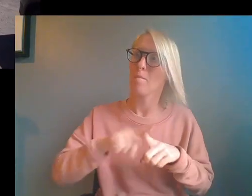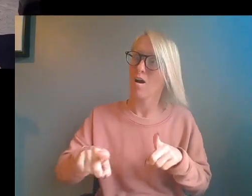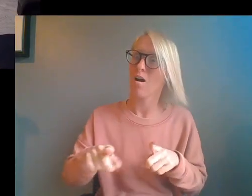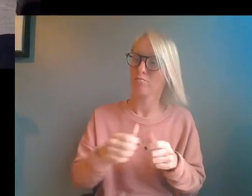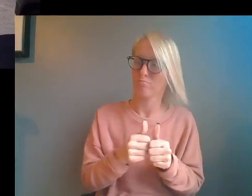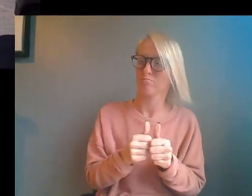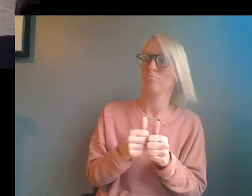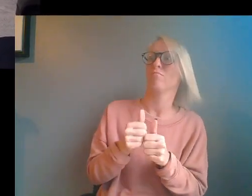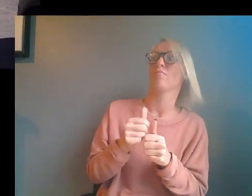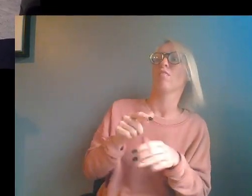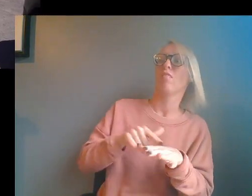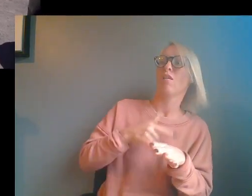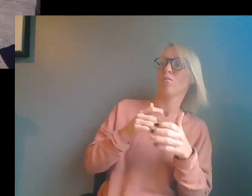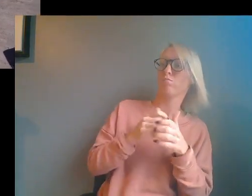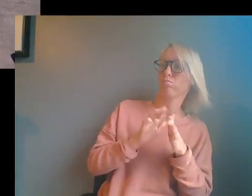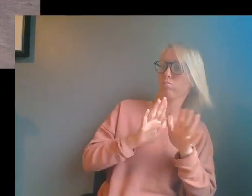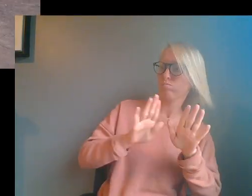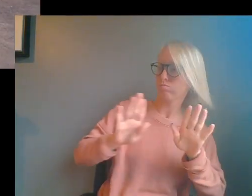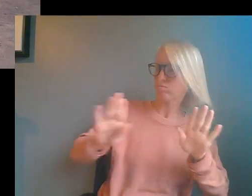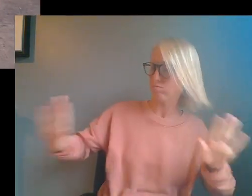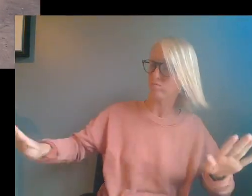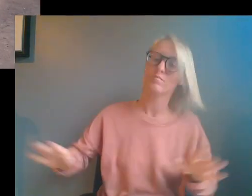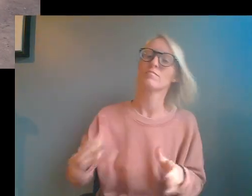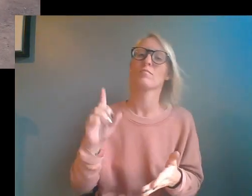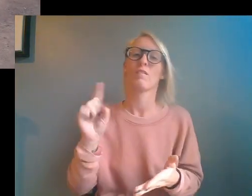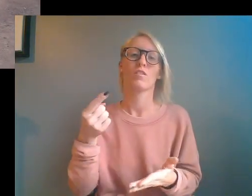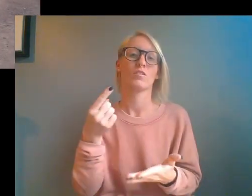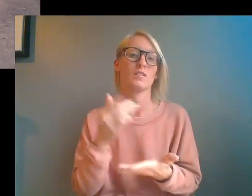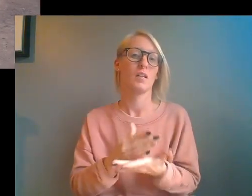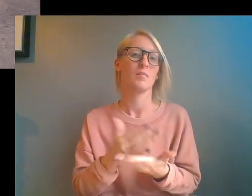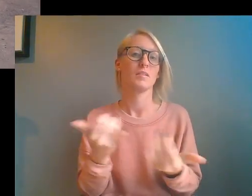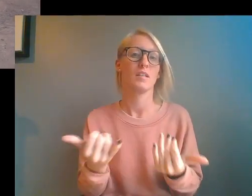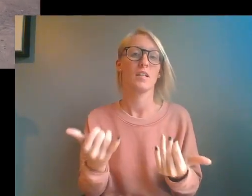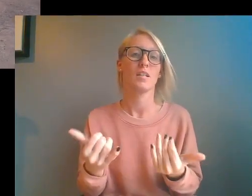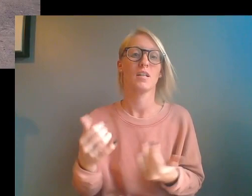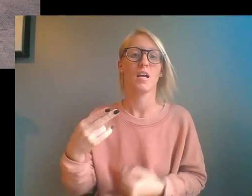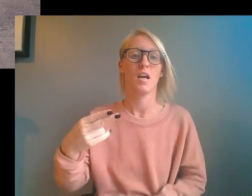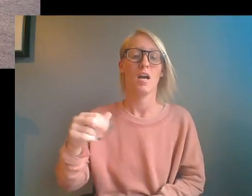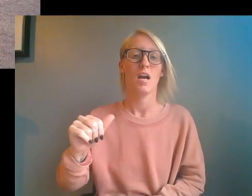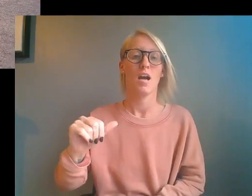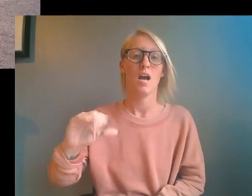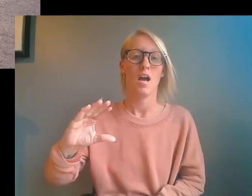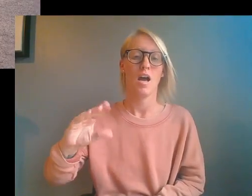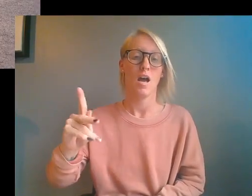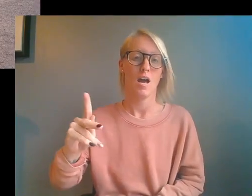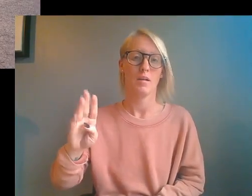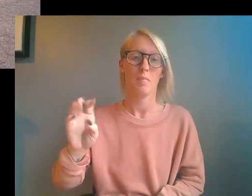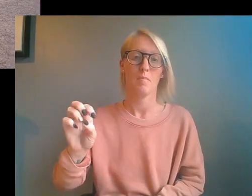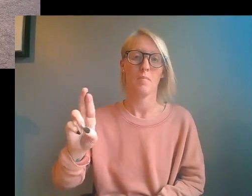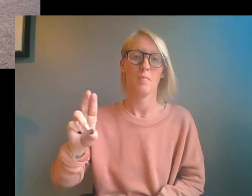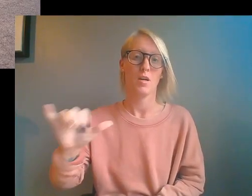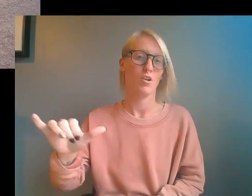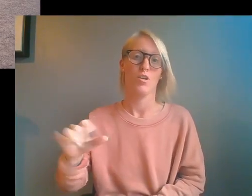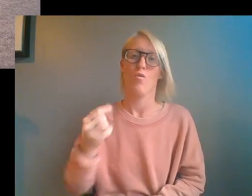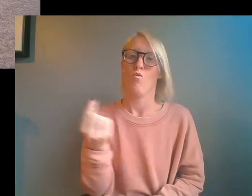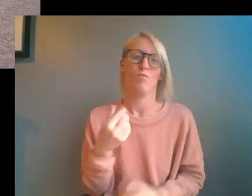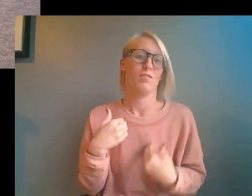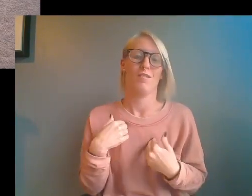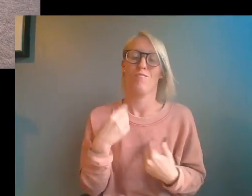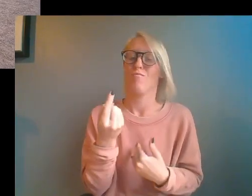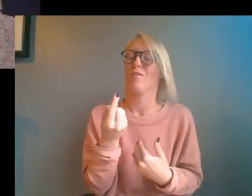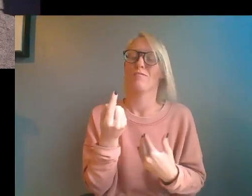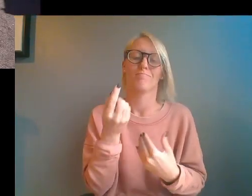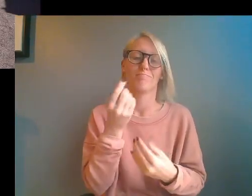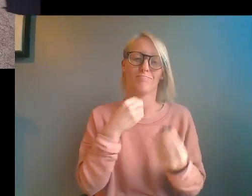This is our first stop today, the town of Hackberry. This is basically the only thing in the town, the general store. Hackberry was once a